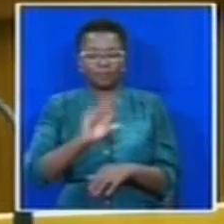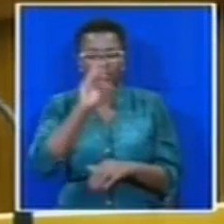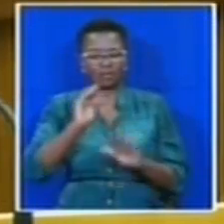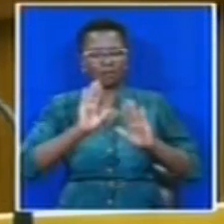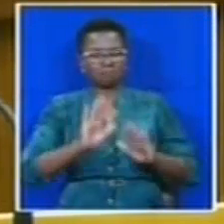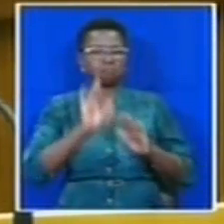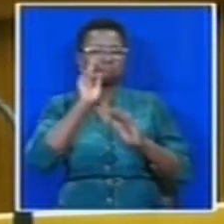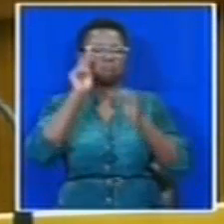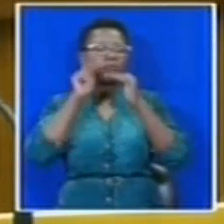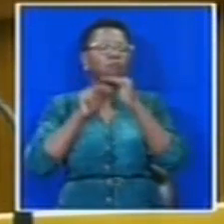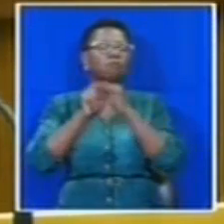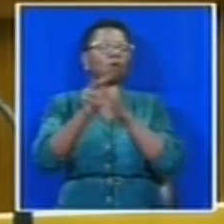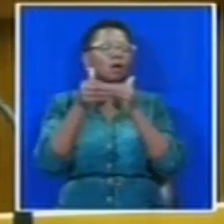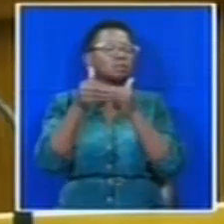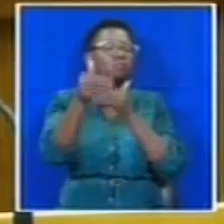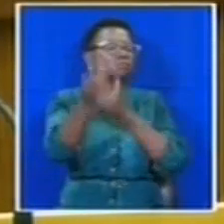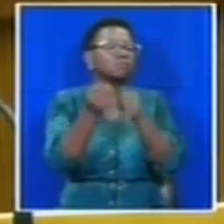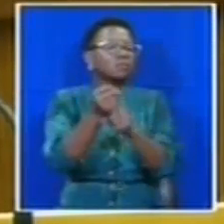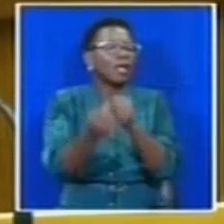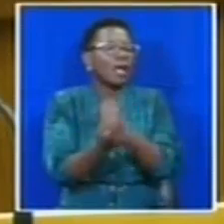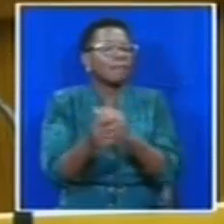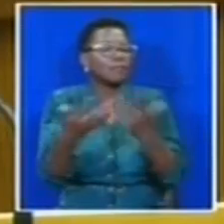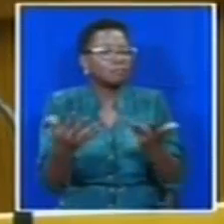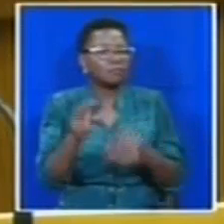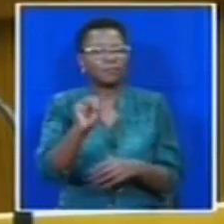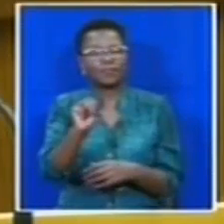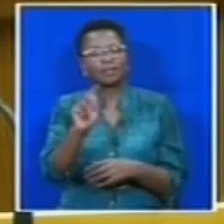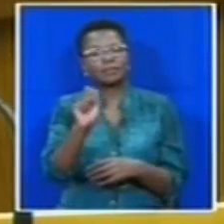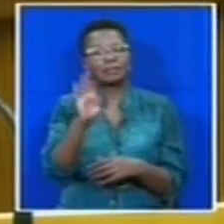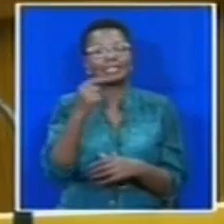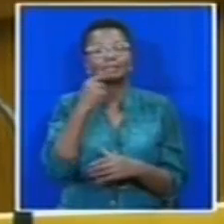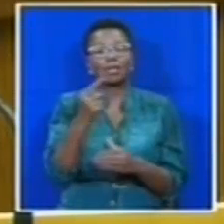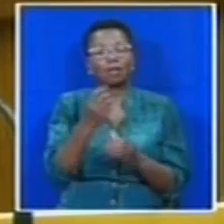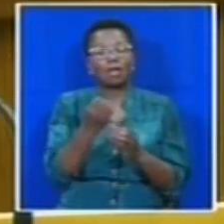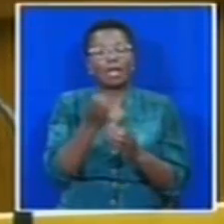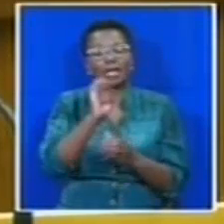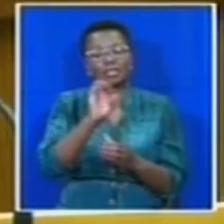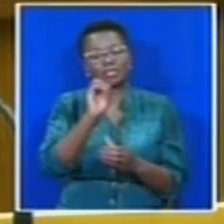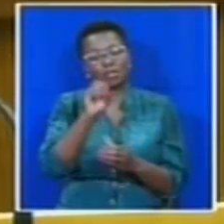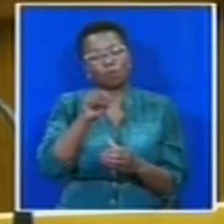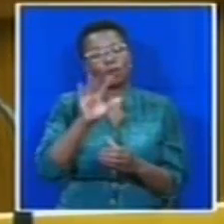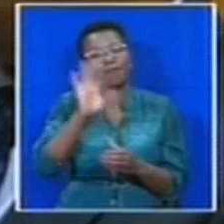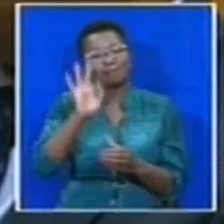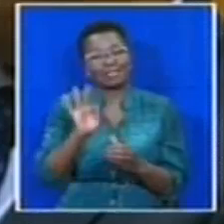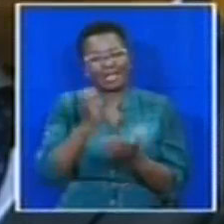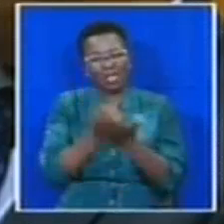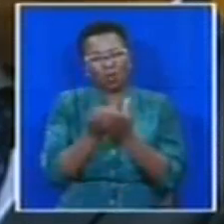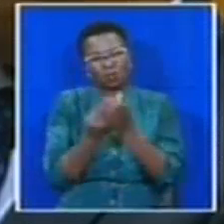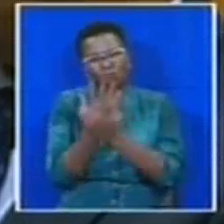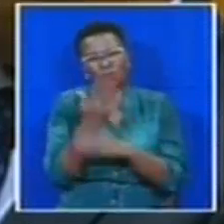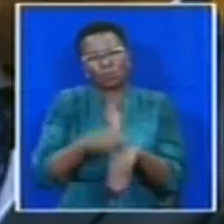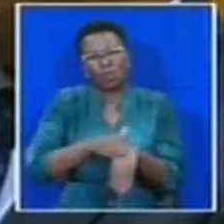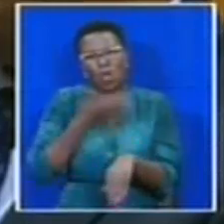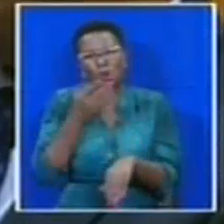as I indicated earlier, the MTBPS revises our growth to 0.5 for this calendar year, somewhat